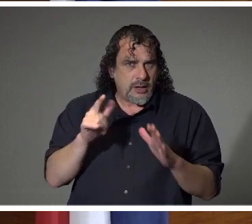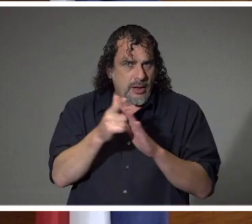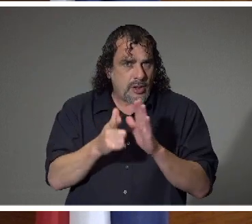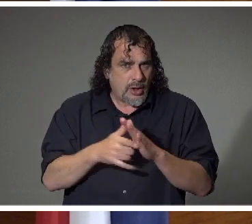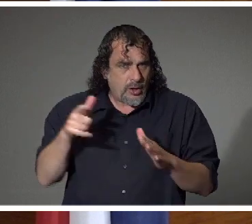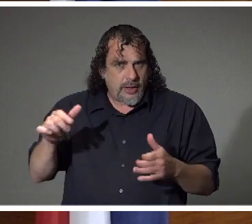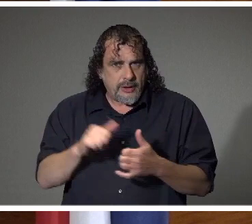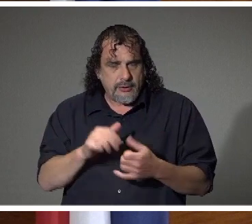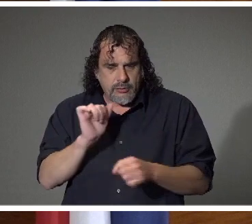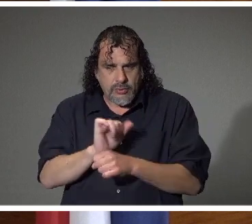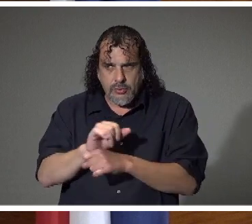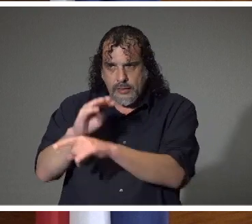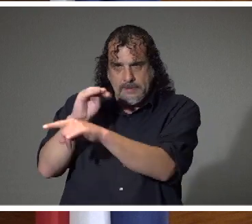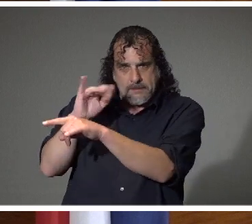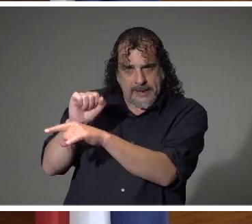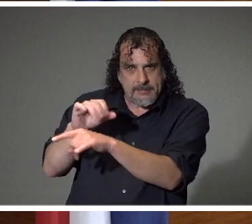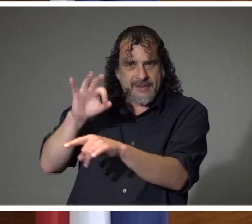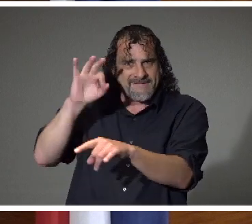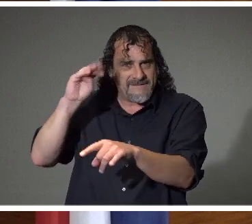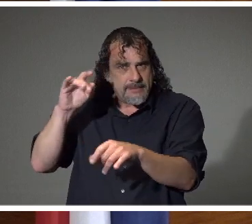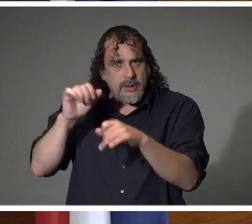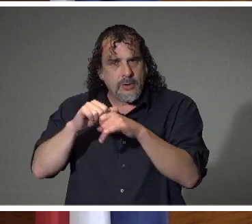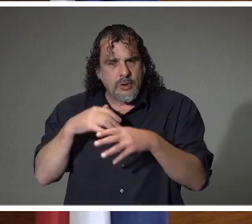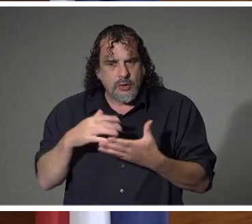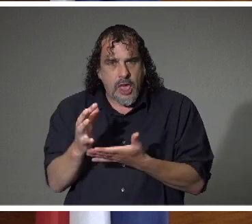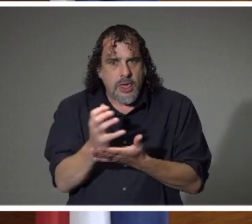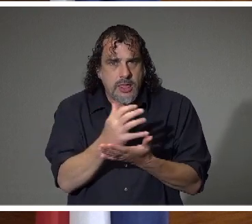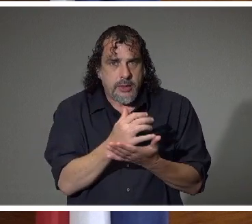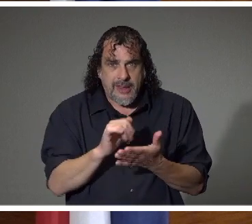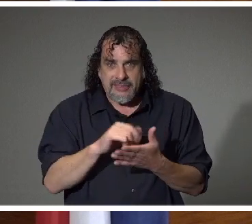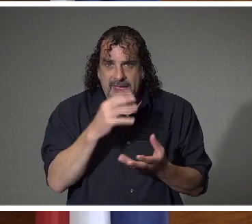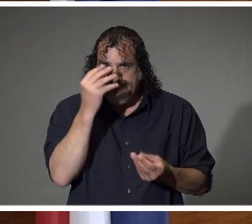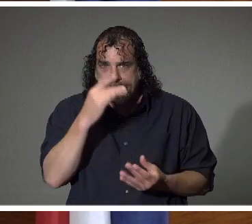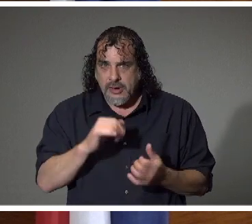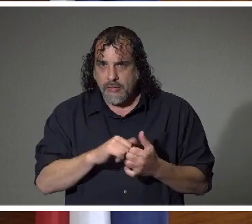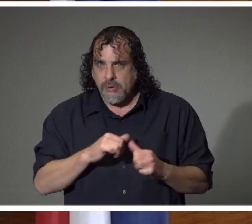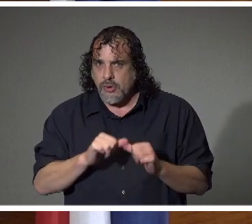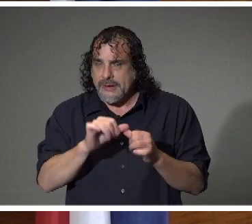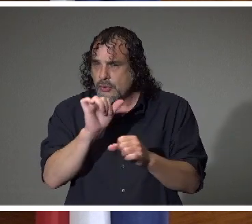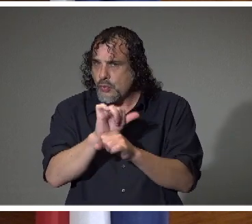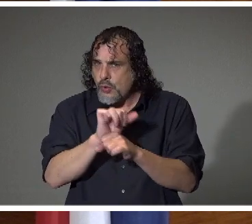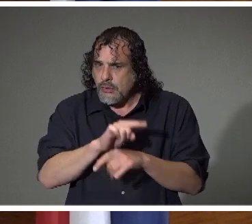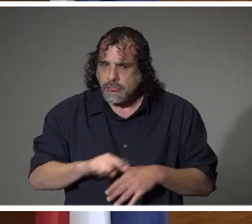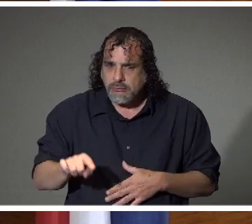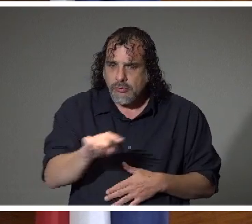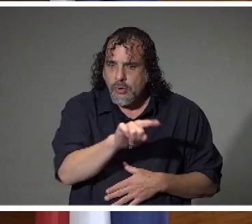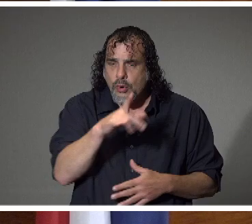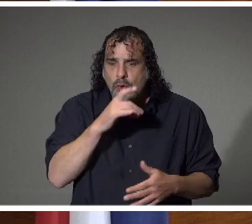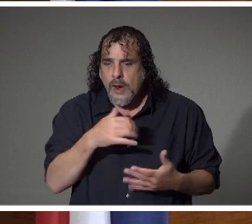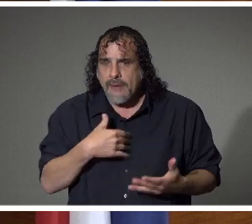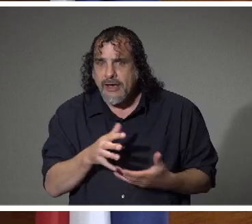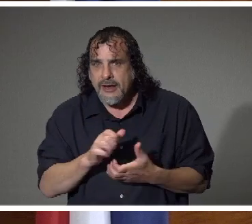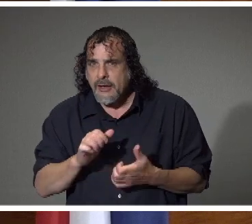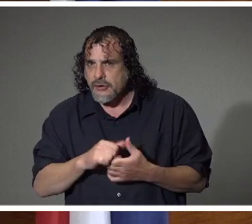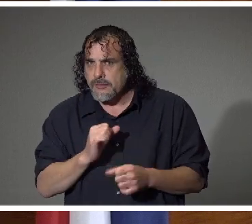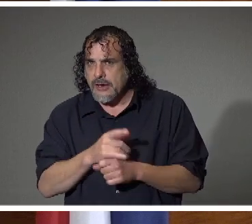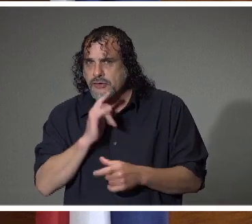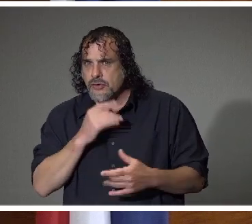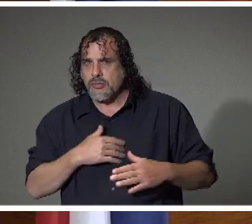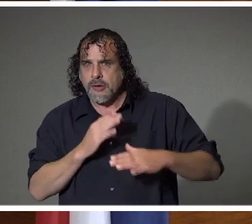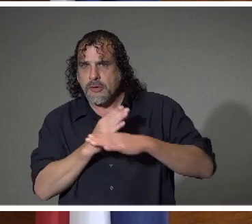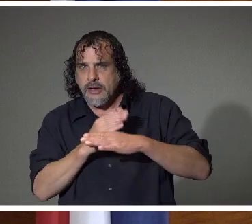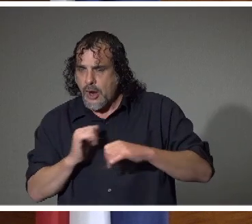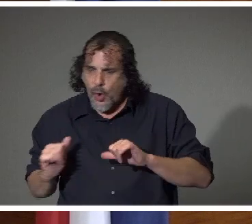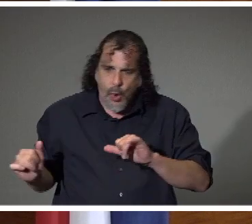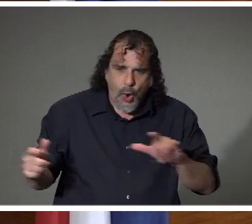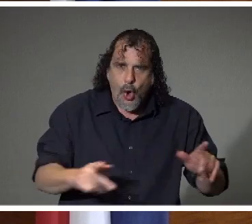emergency management directors, we want to help you gather that data, and we'll continue to work with you to make sure that we protect all of